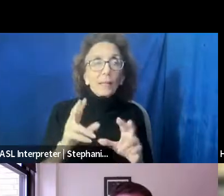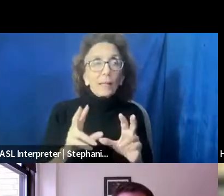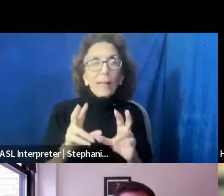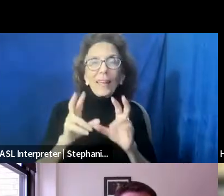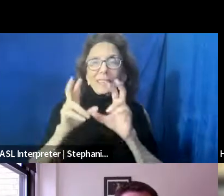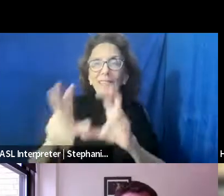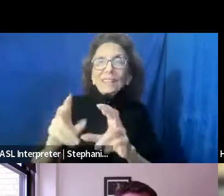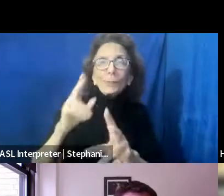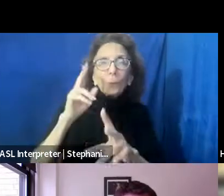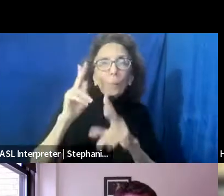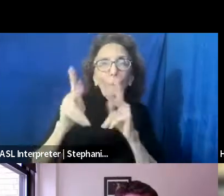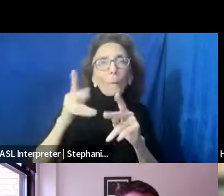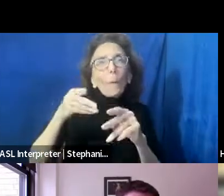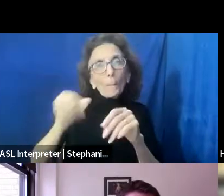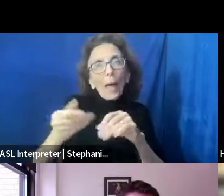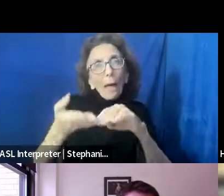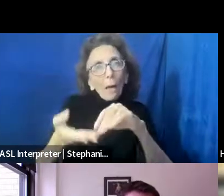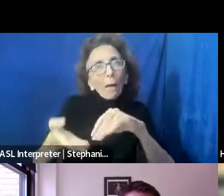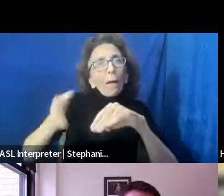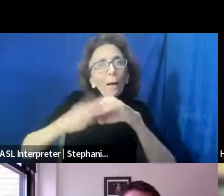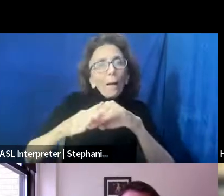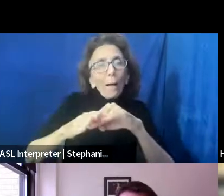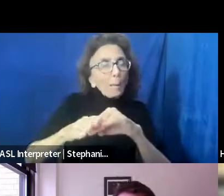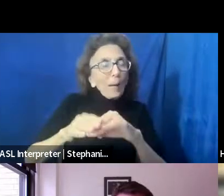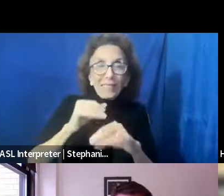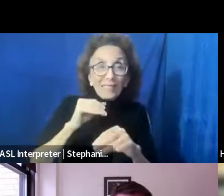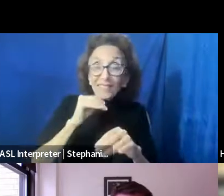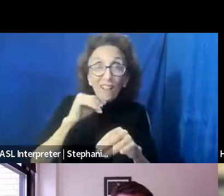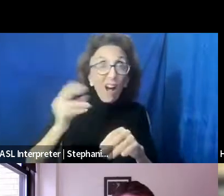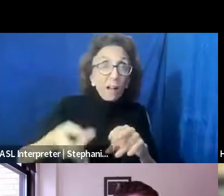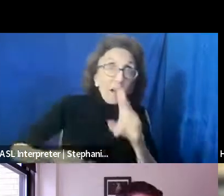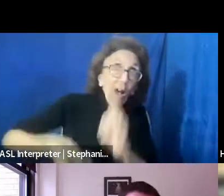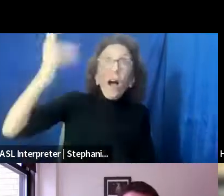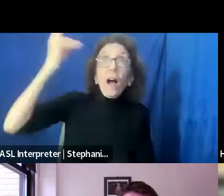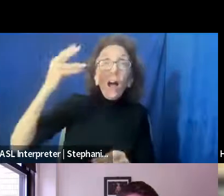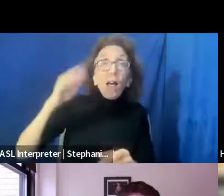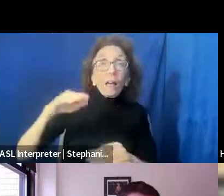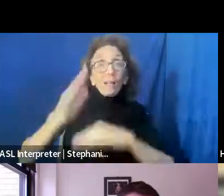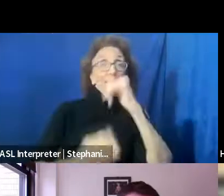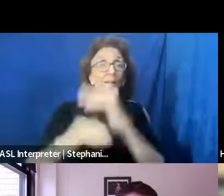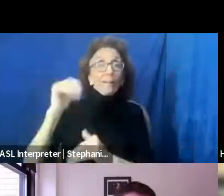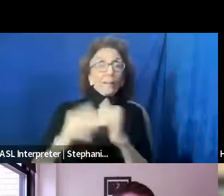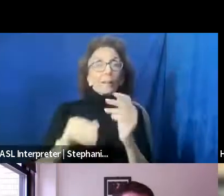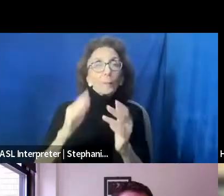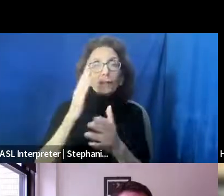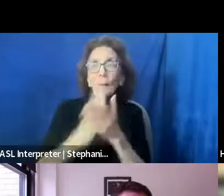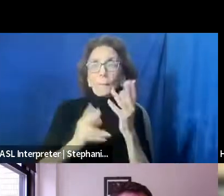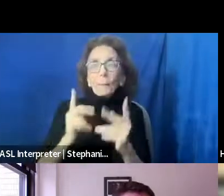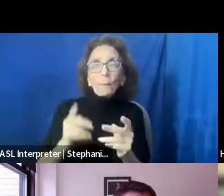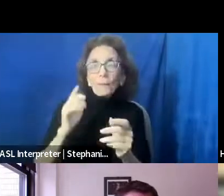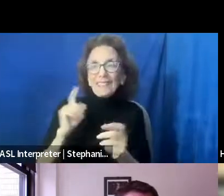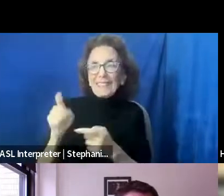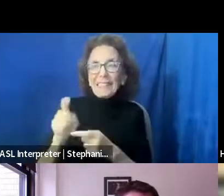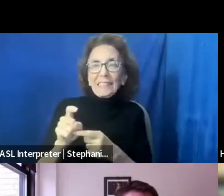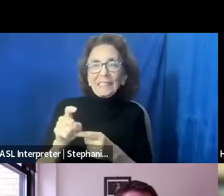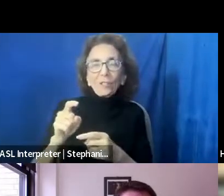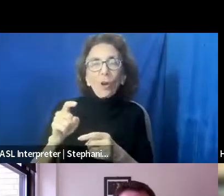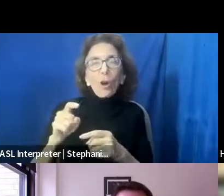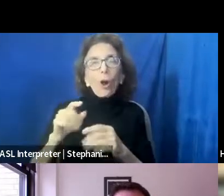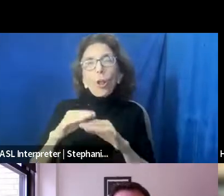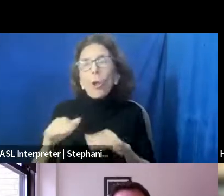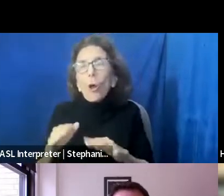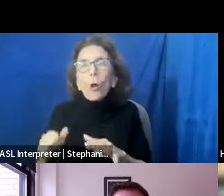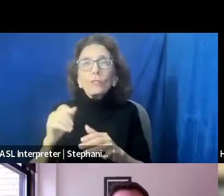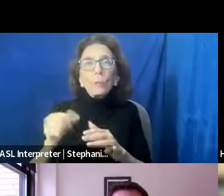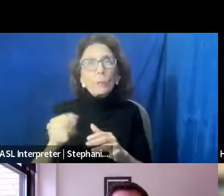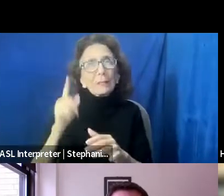but we still have a long way to go, and people have different needs and different circumstances. And